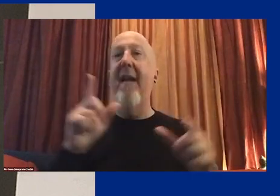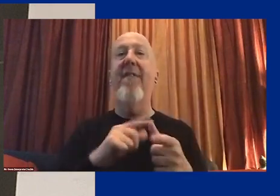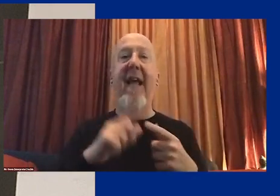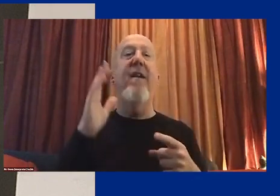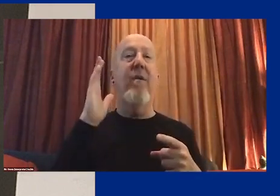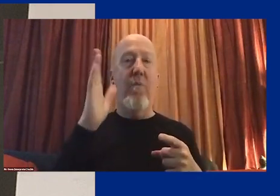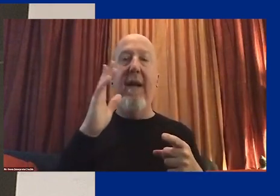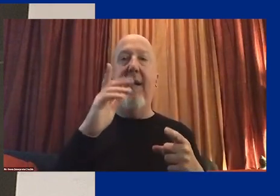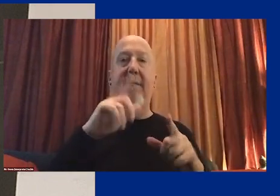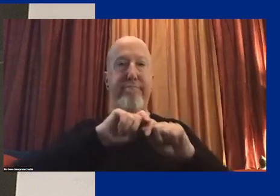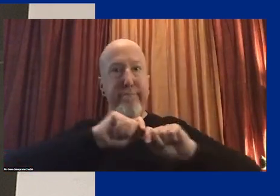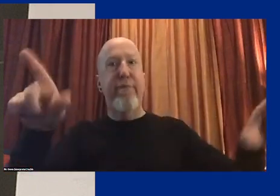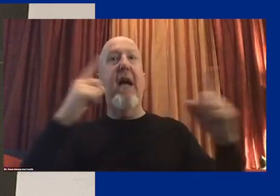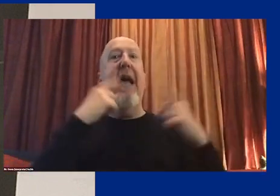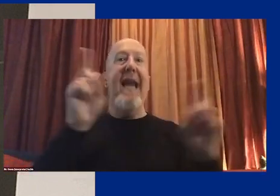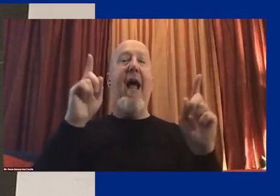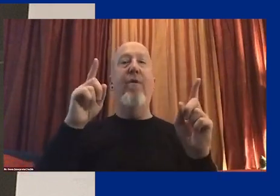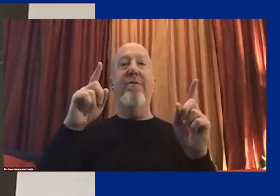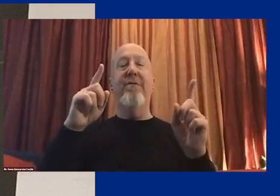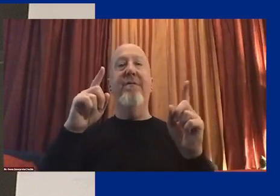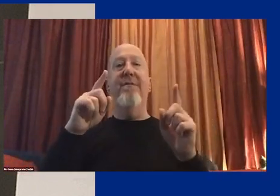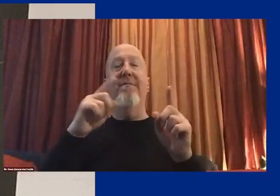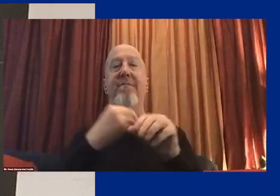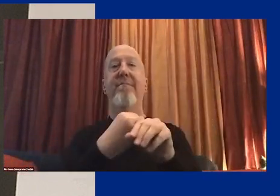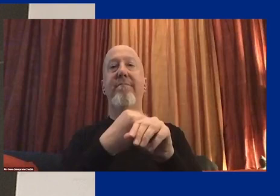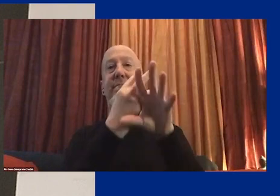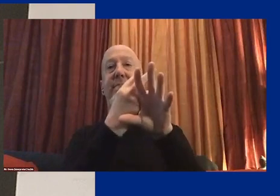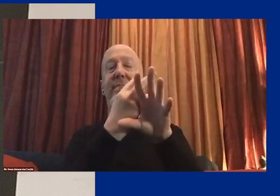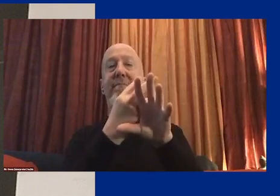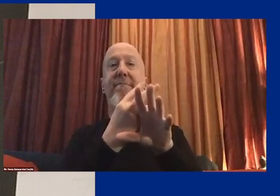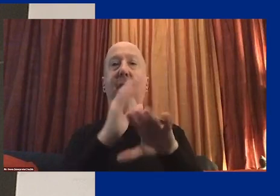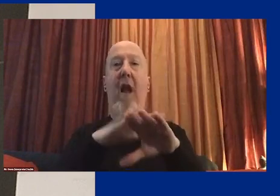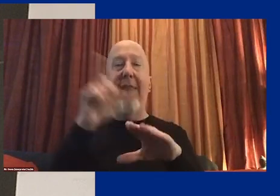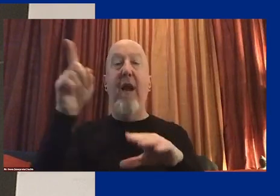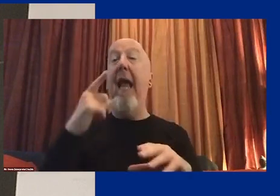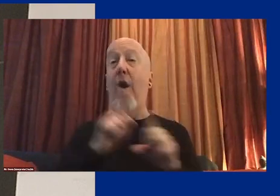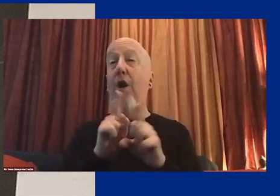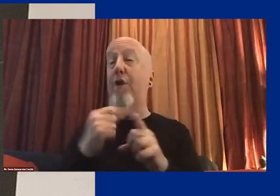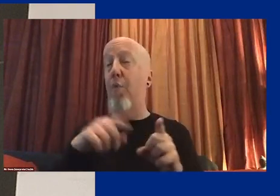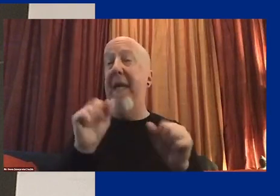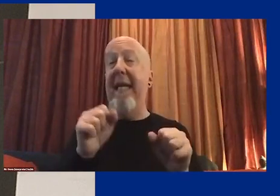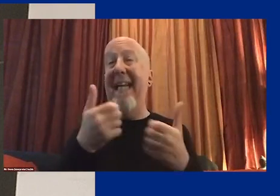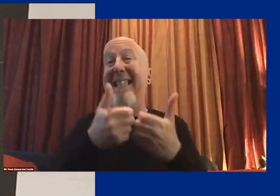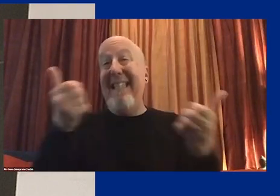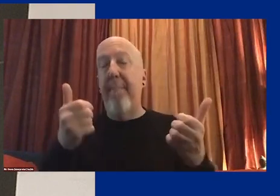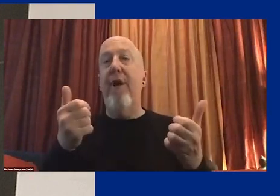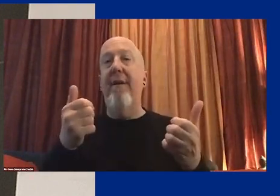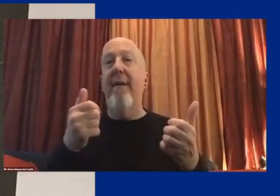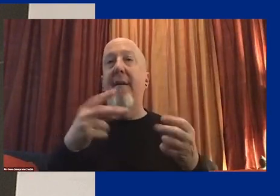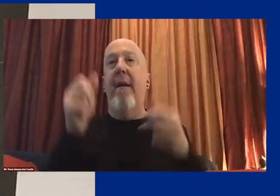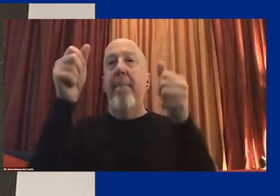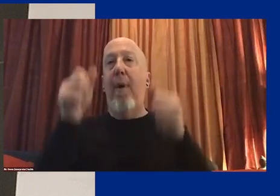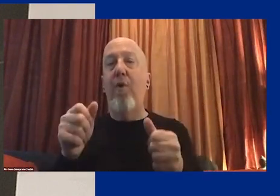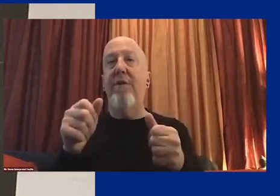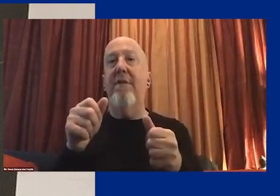it's there. We will also be sending out, and we can post the transcript also separately. We will be sending